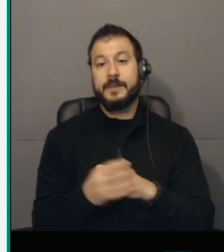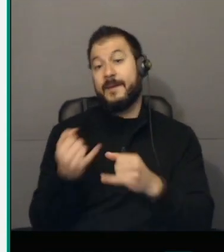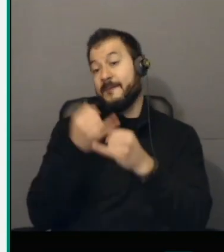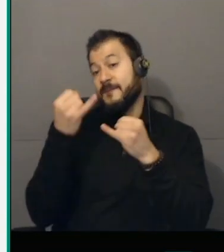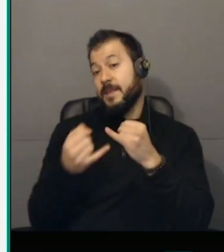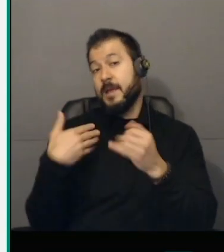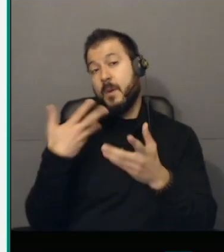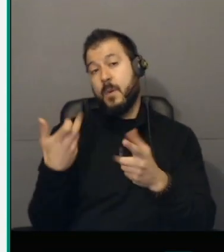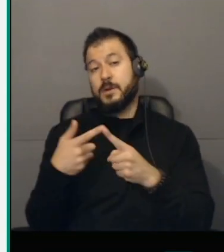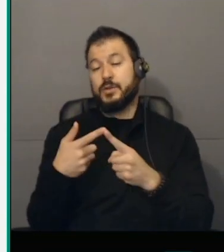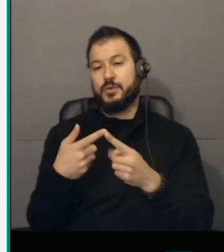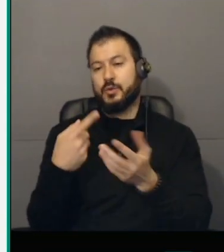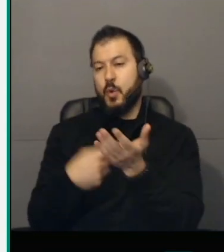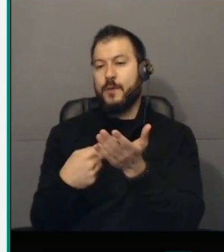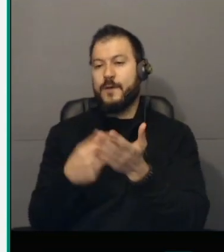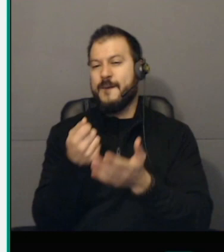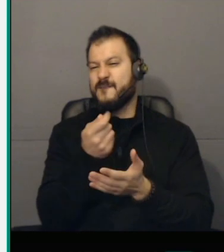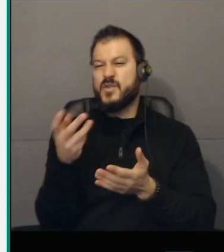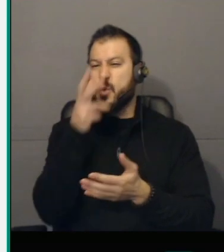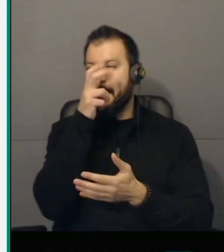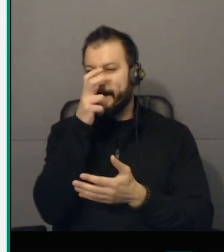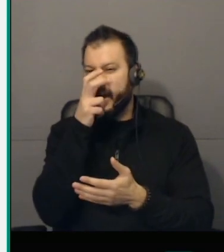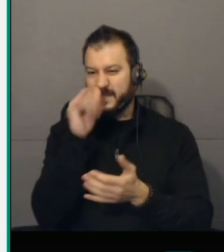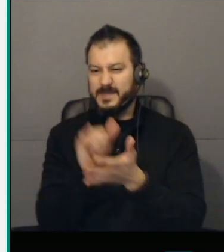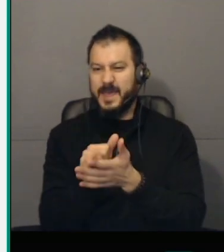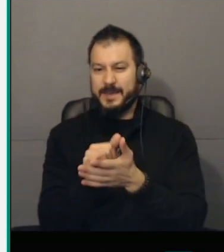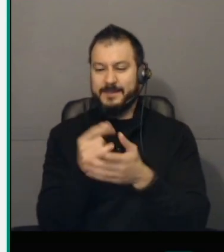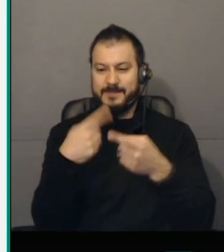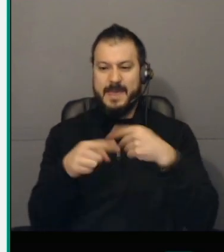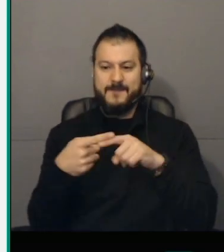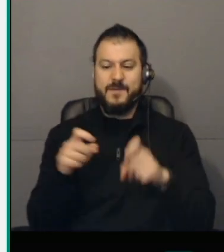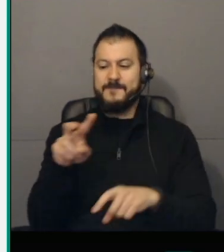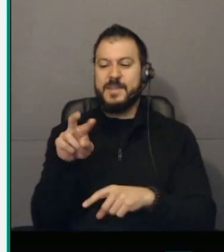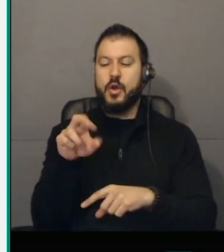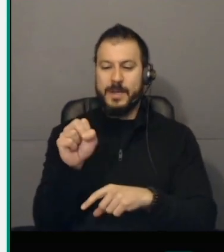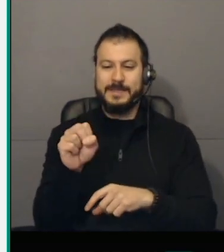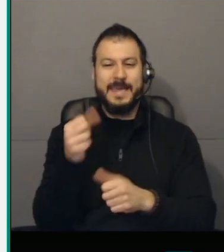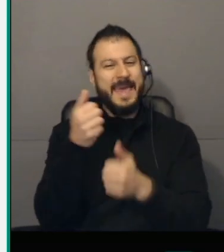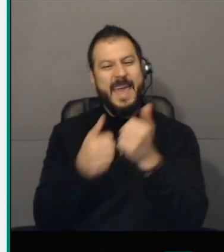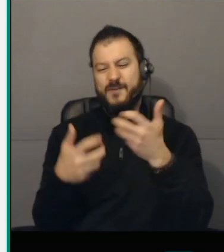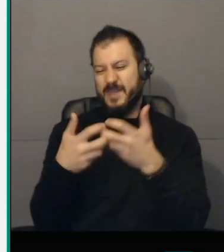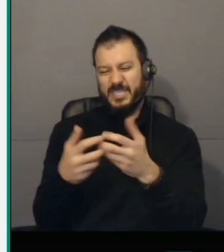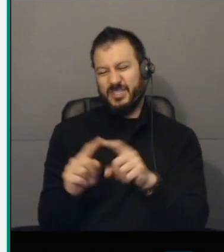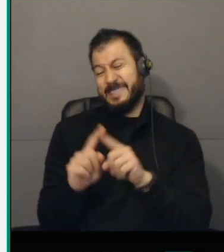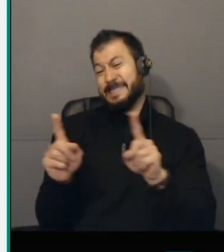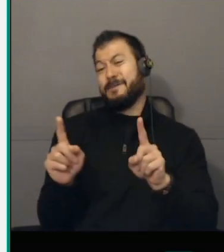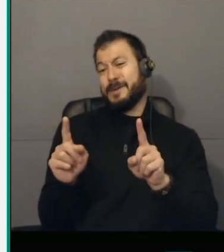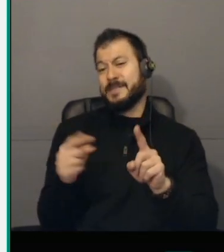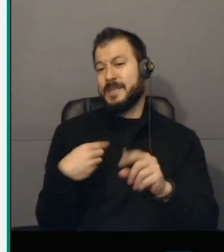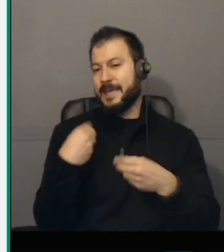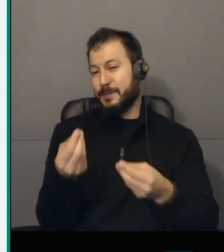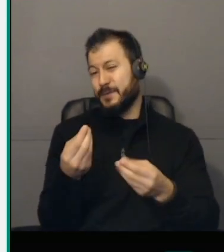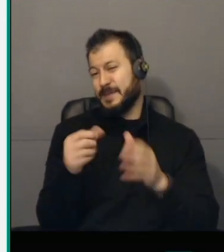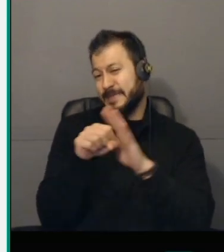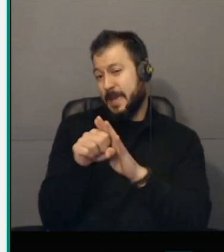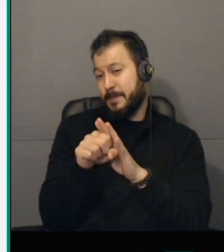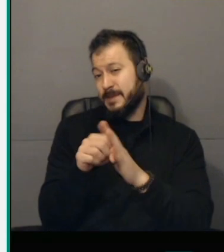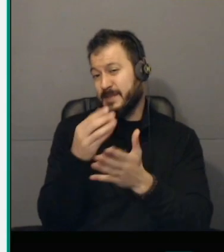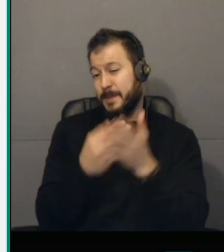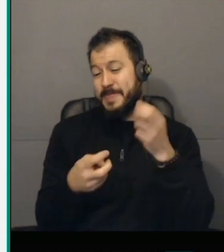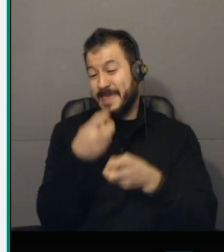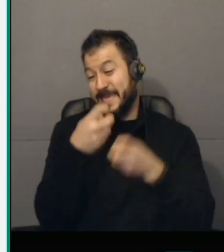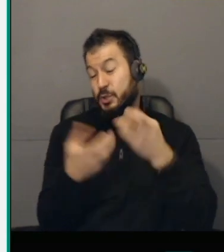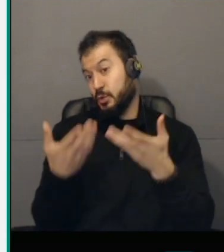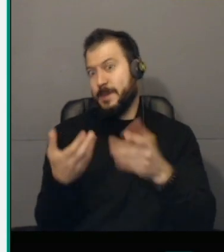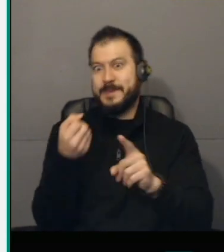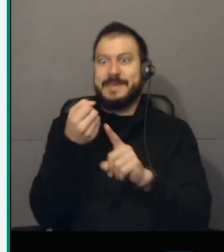And then finally, I wanted to go over a few bugs that fell out of VRS. Every engine is different, so I hope this gives you a sampling of some of the